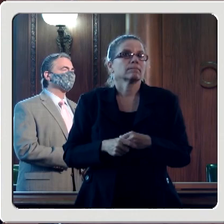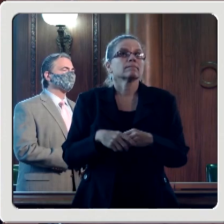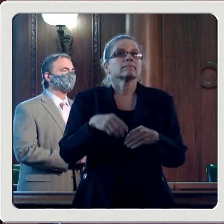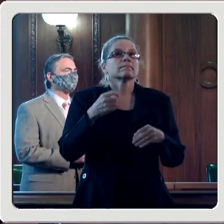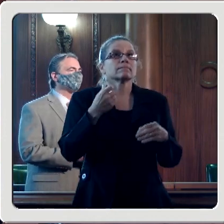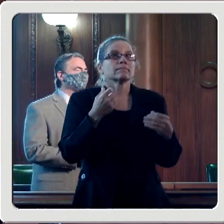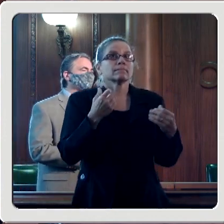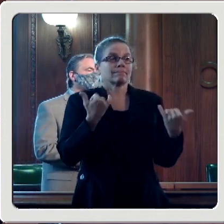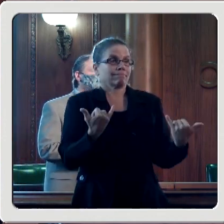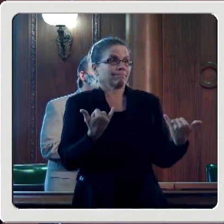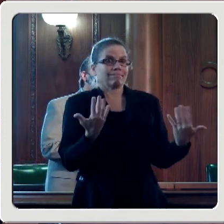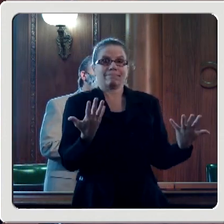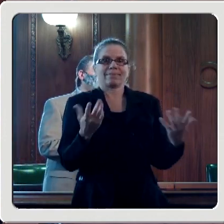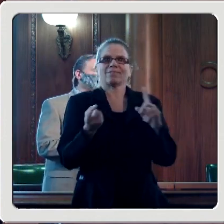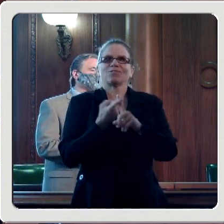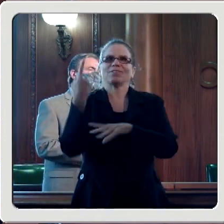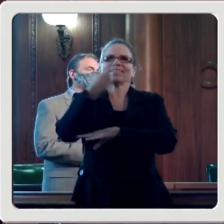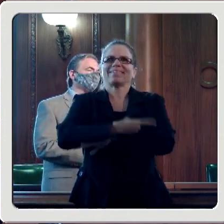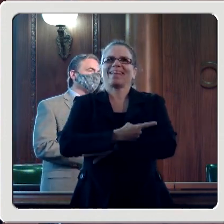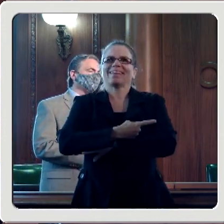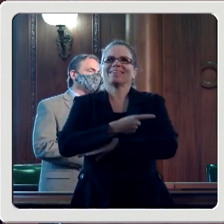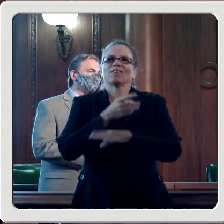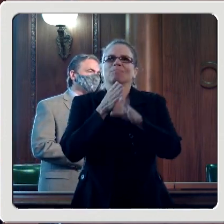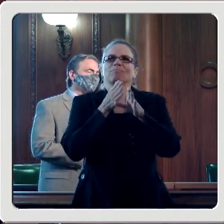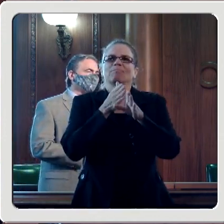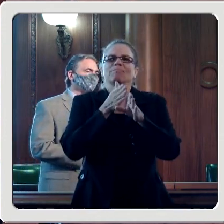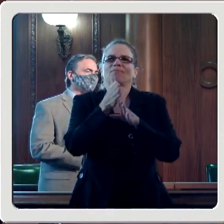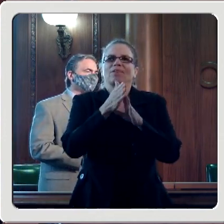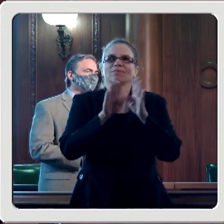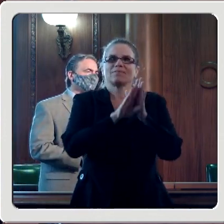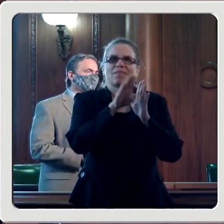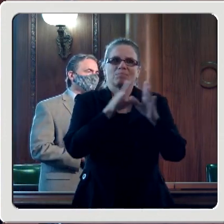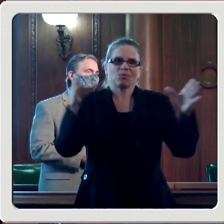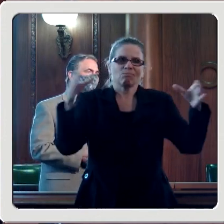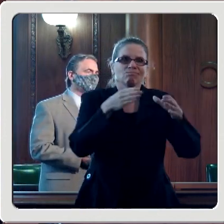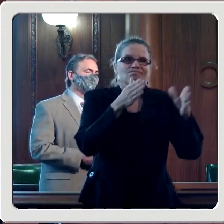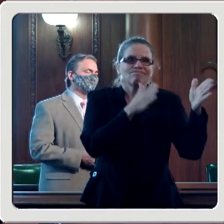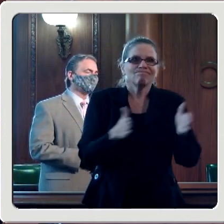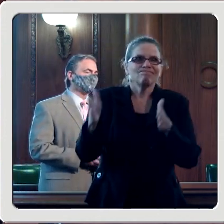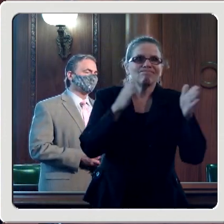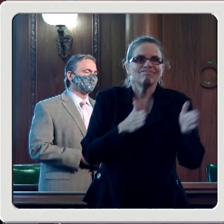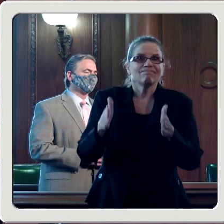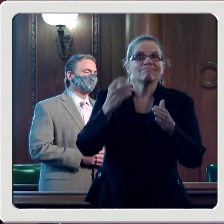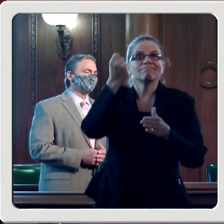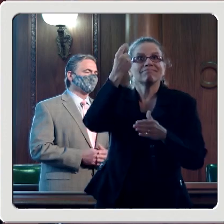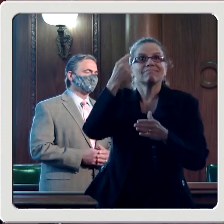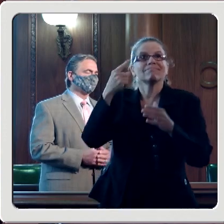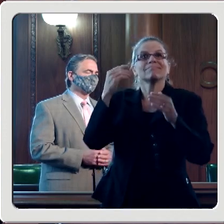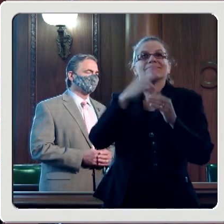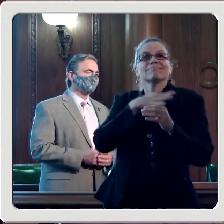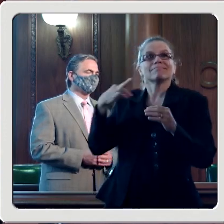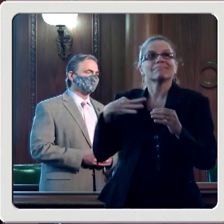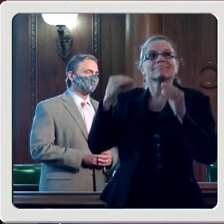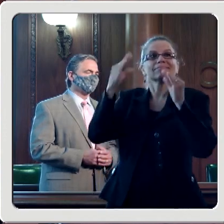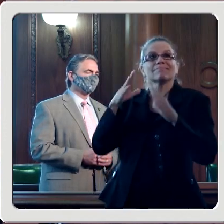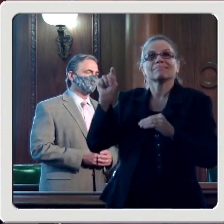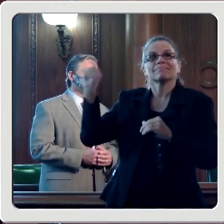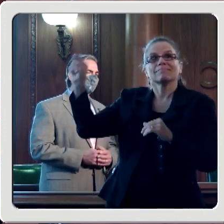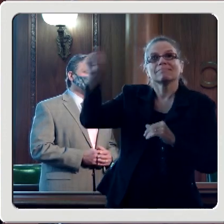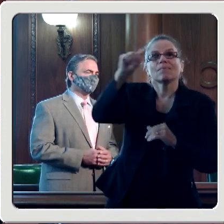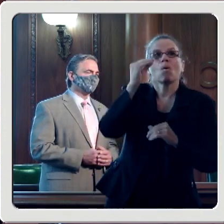we're delivering the PD. Staff are working from their homes. That was our plan all along, and that's what school committee voted